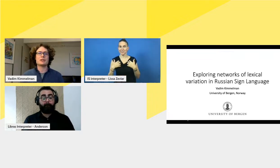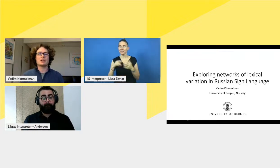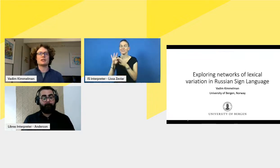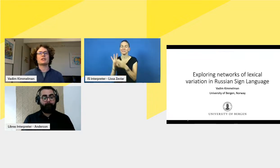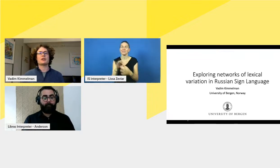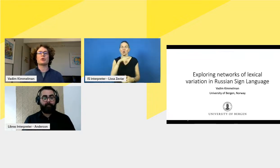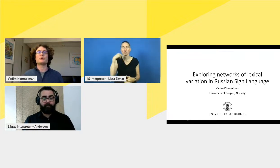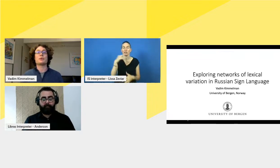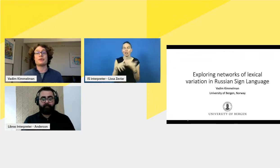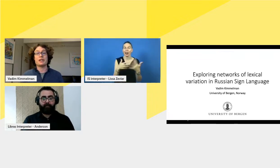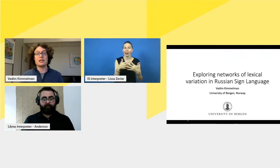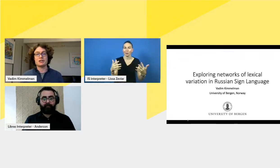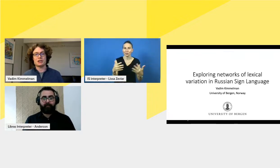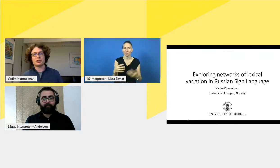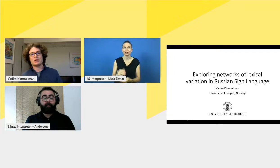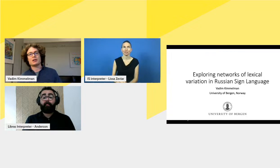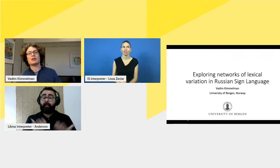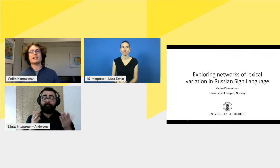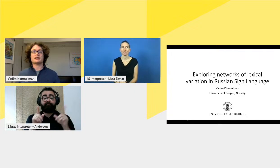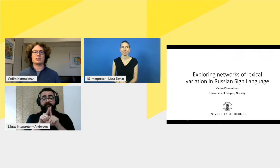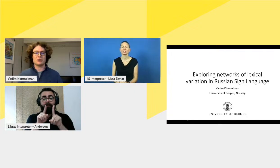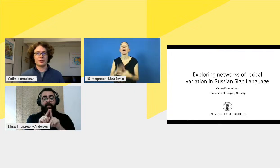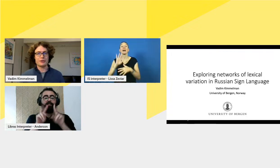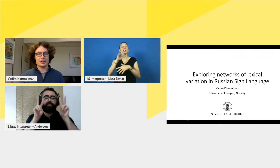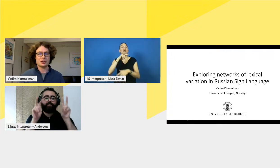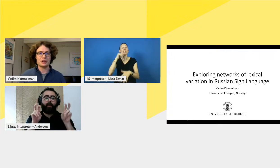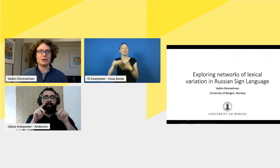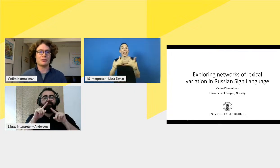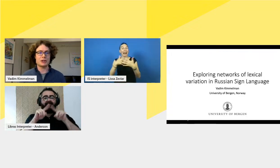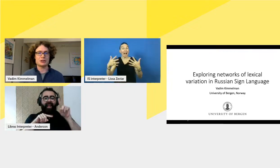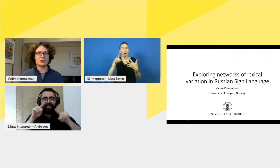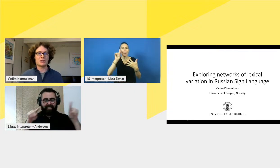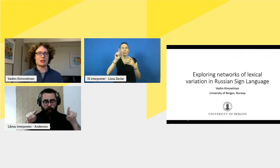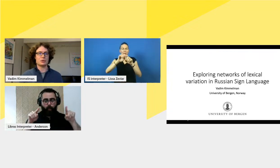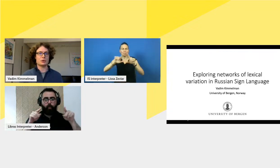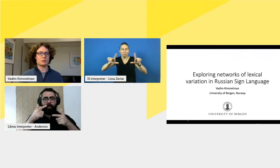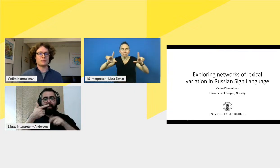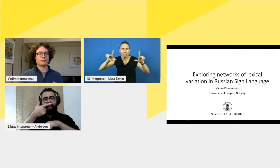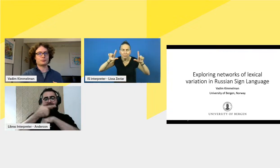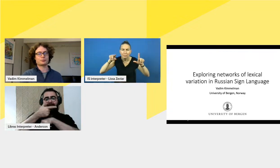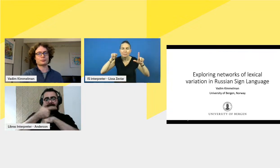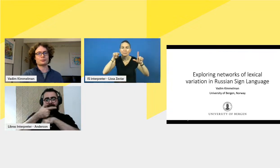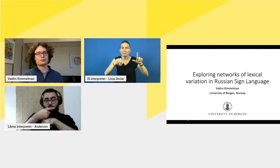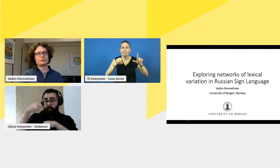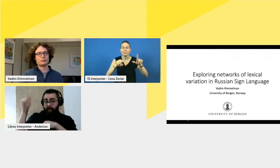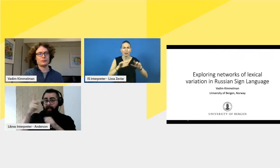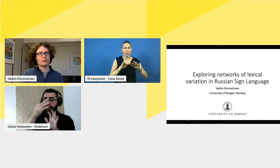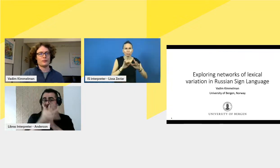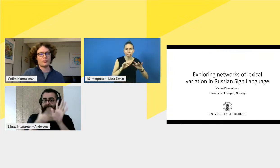And specifically about variation, lexical variation in Russian Sign Language.